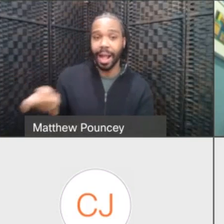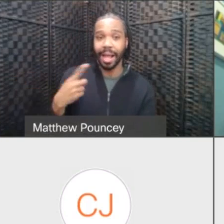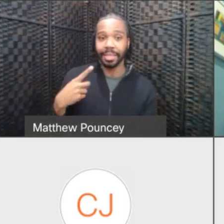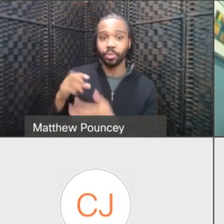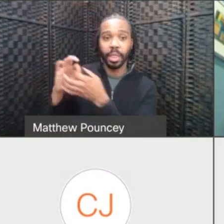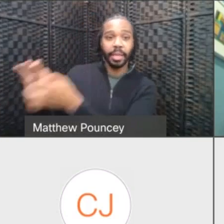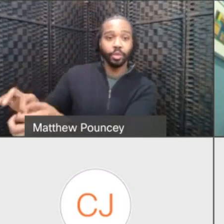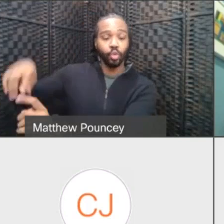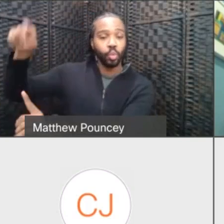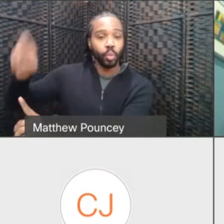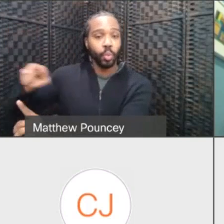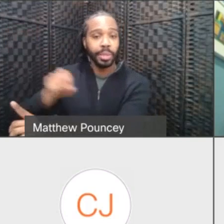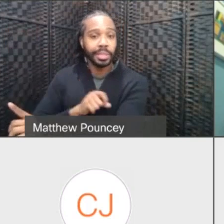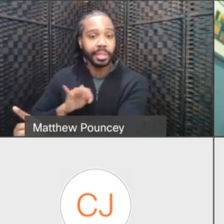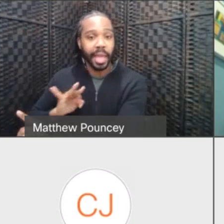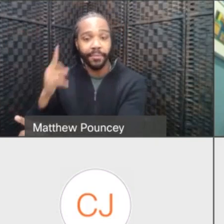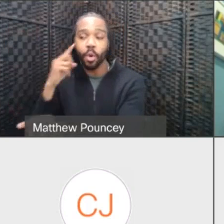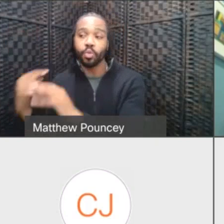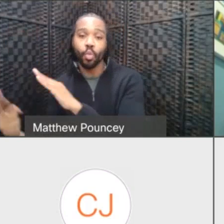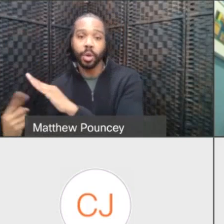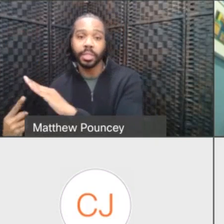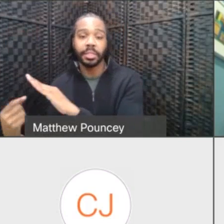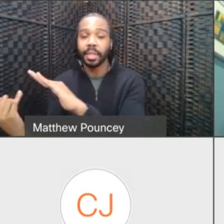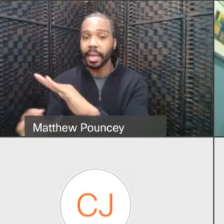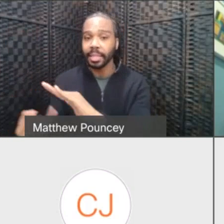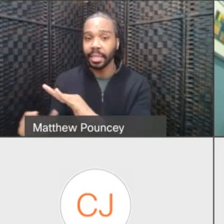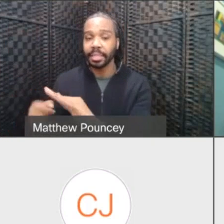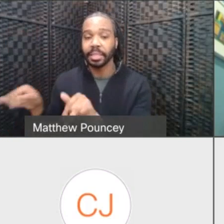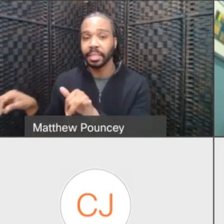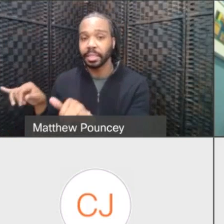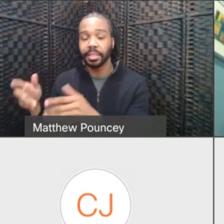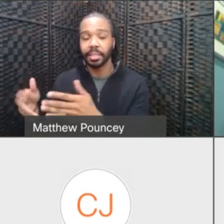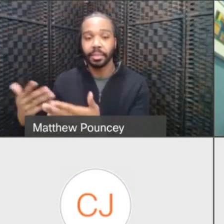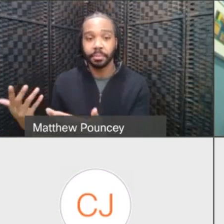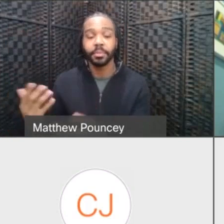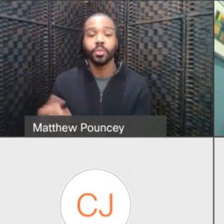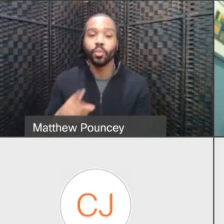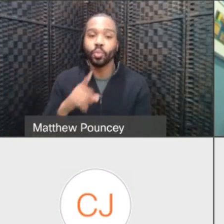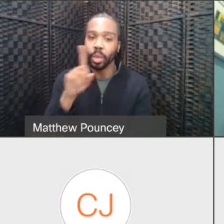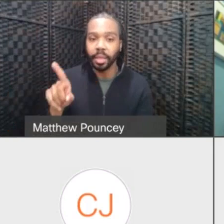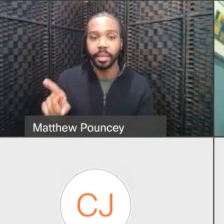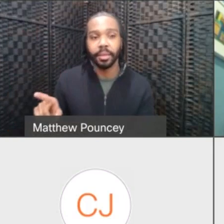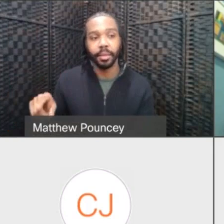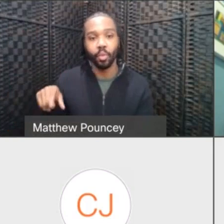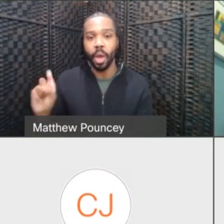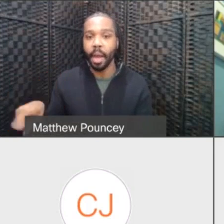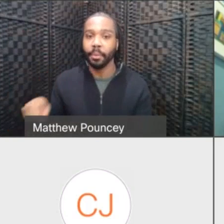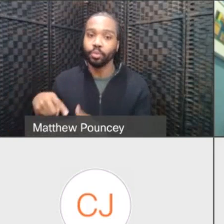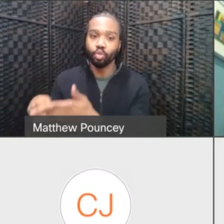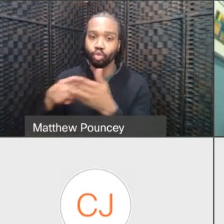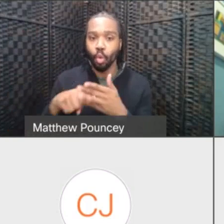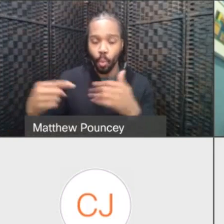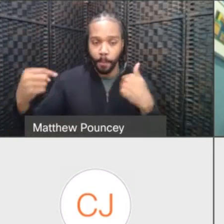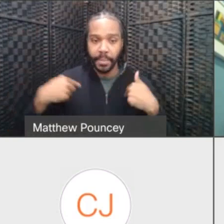as relates to quarantine and or isolation, you really have to show me that